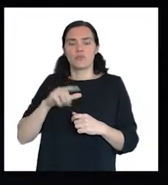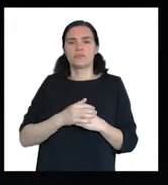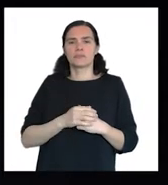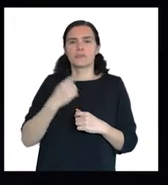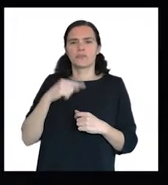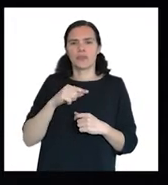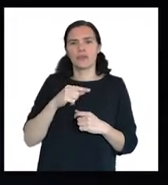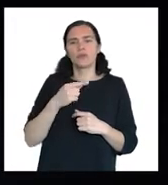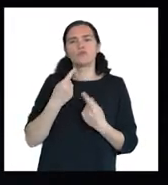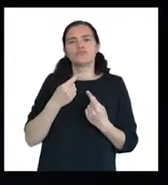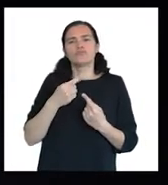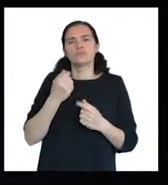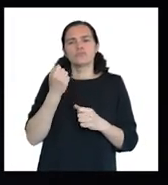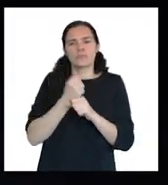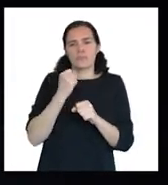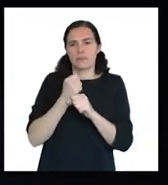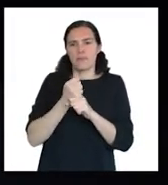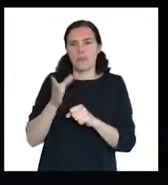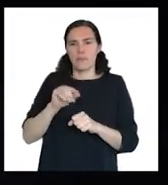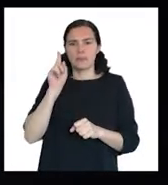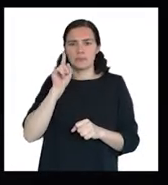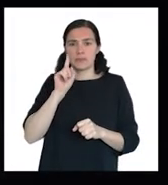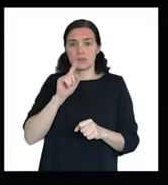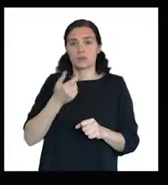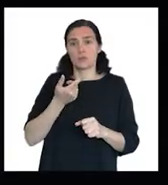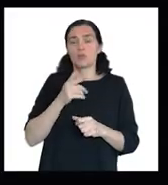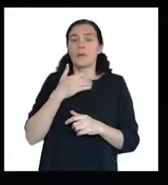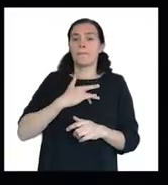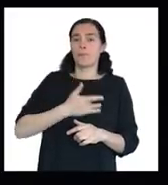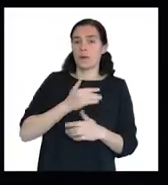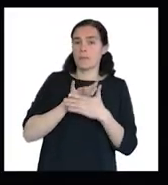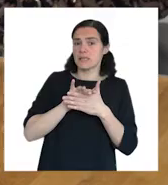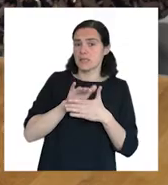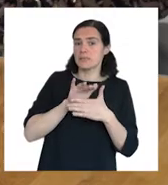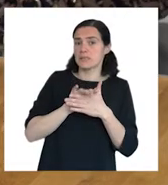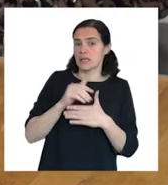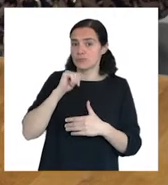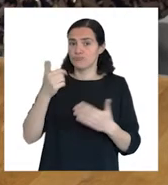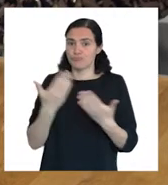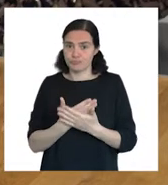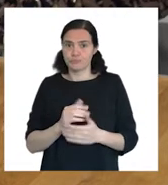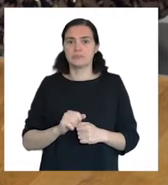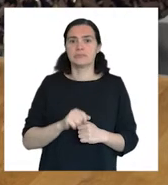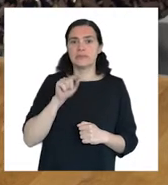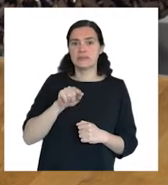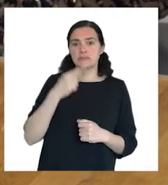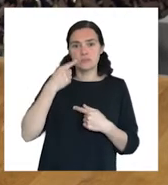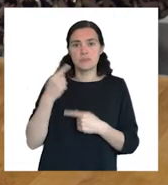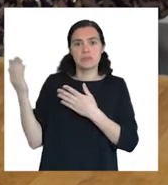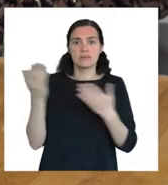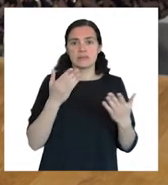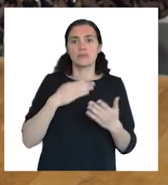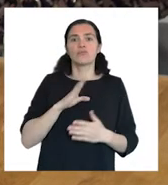you have one of Jafa's most important work titled Love is a Message. The message is death. And actually,